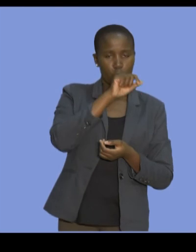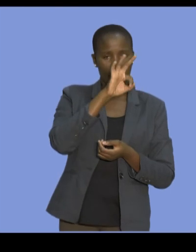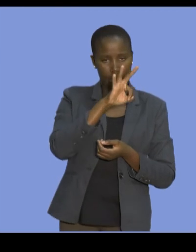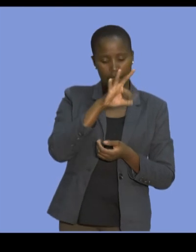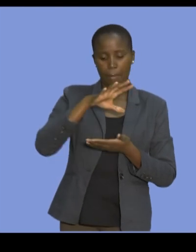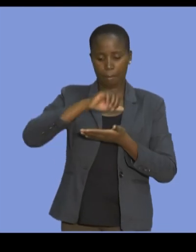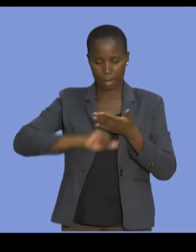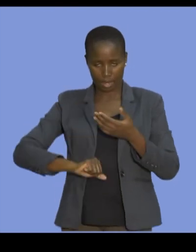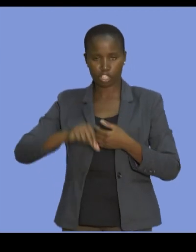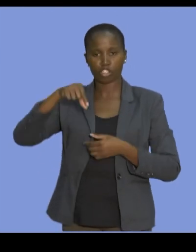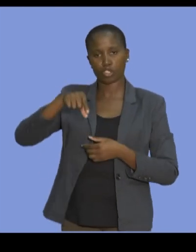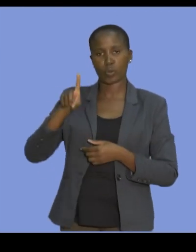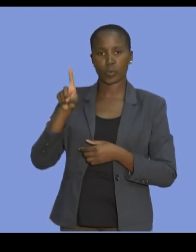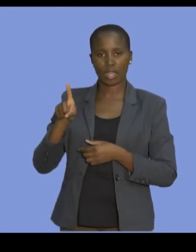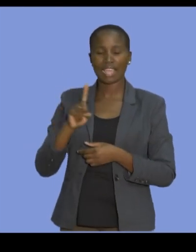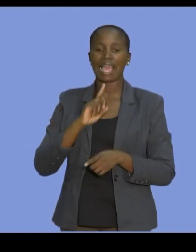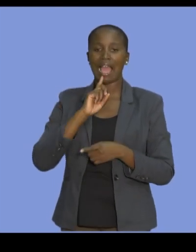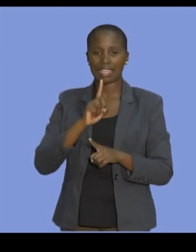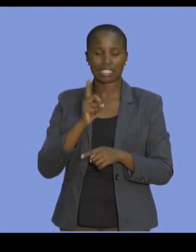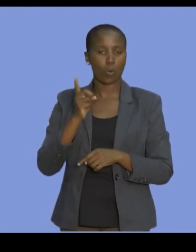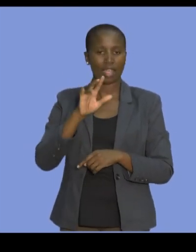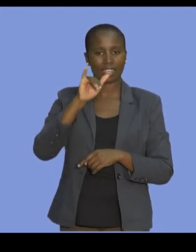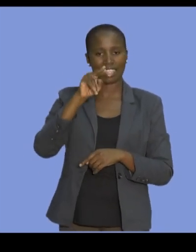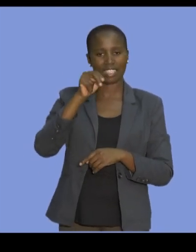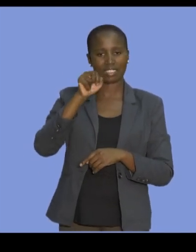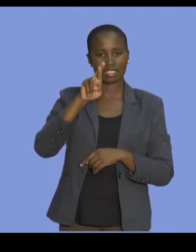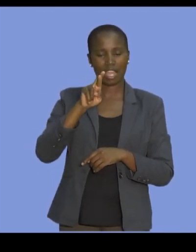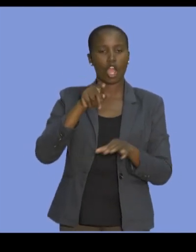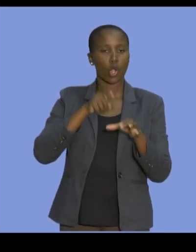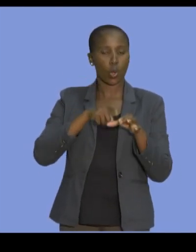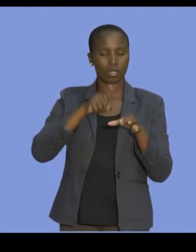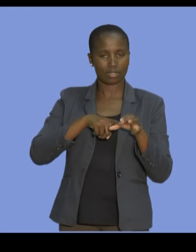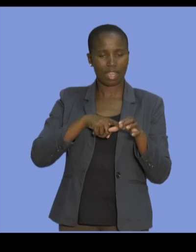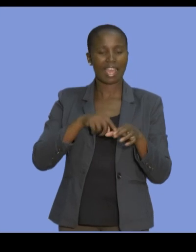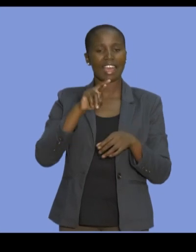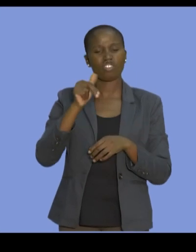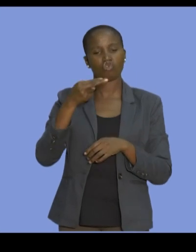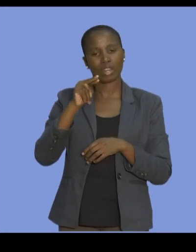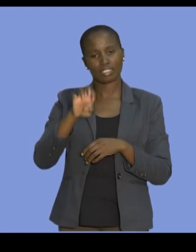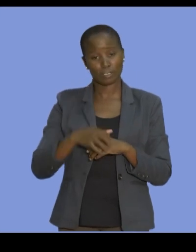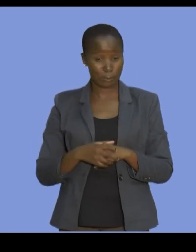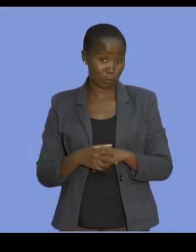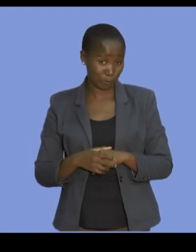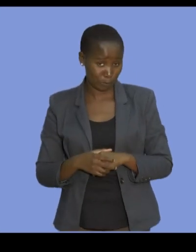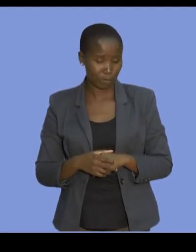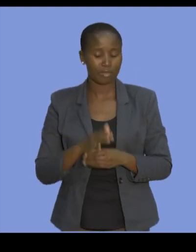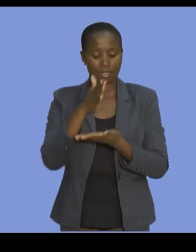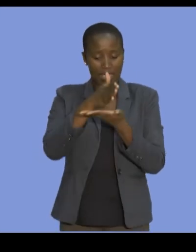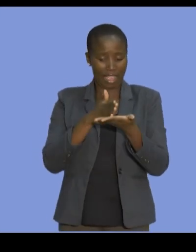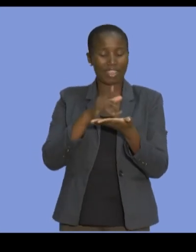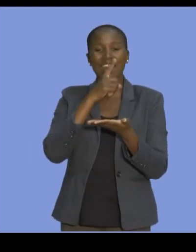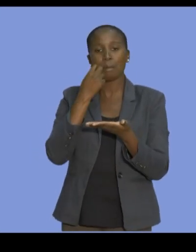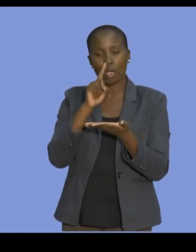Q1. That will give us the interquartile range, the semi-interquartile. Because it's semi means